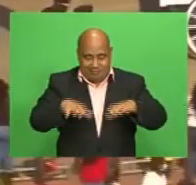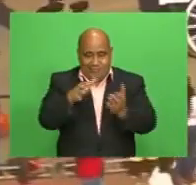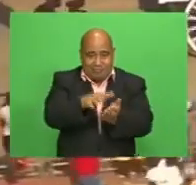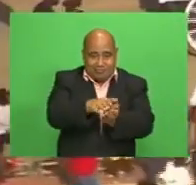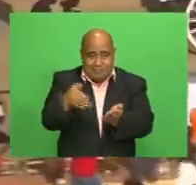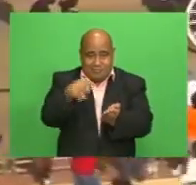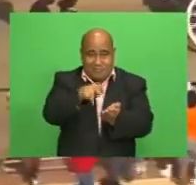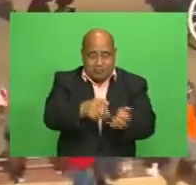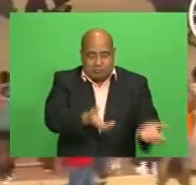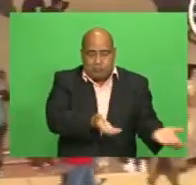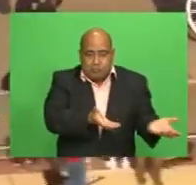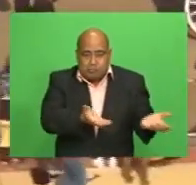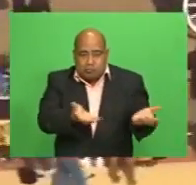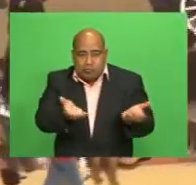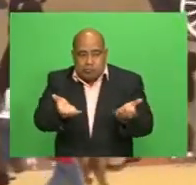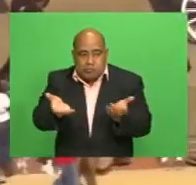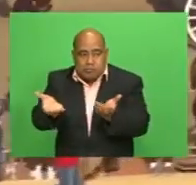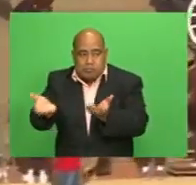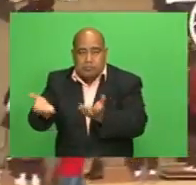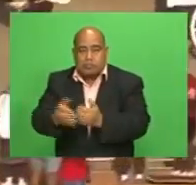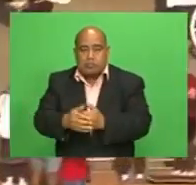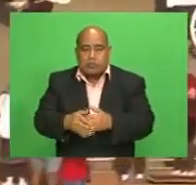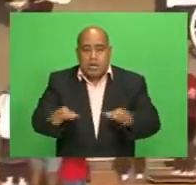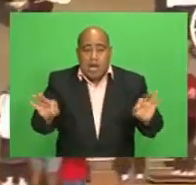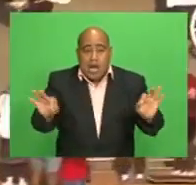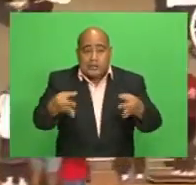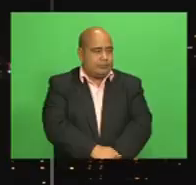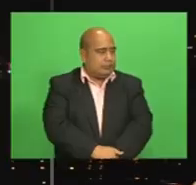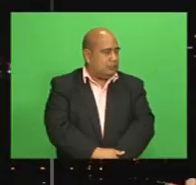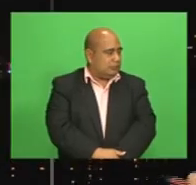the Houston Memorial Gardens.